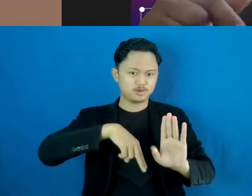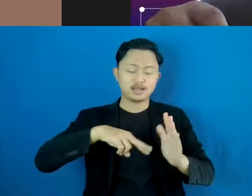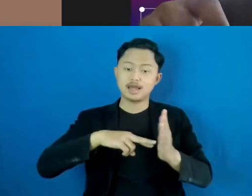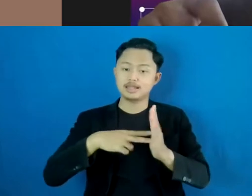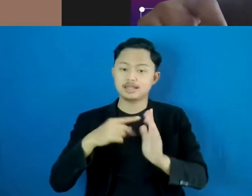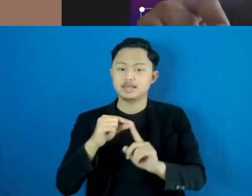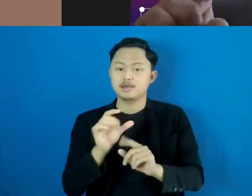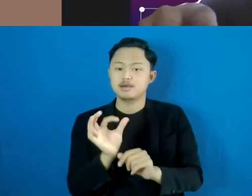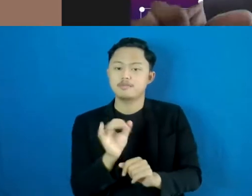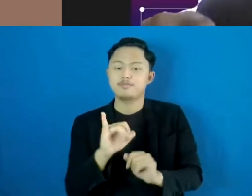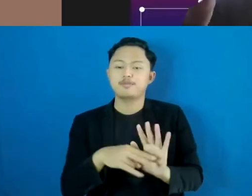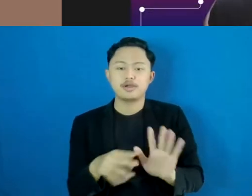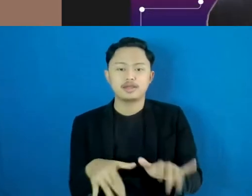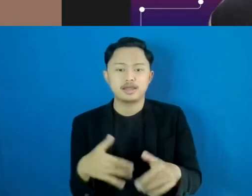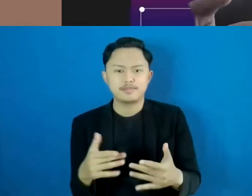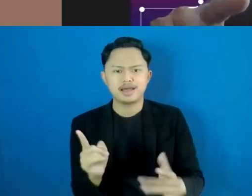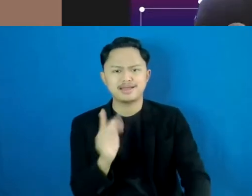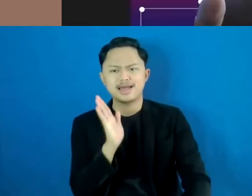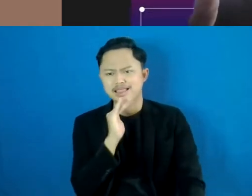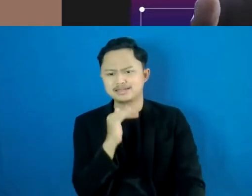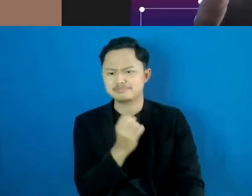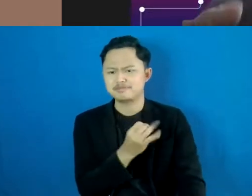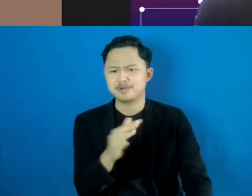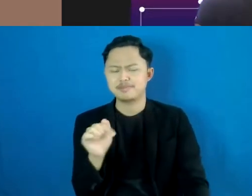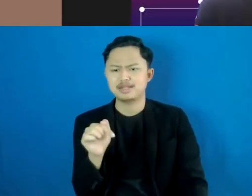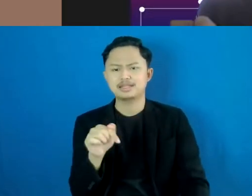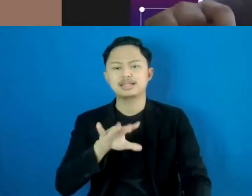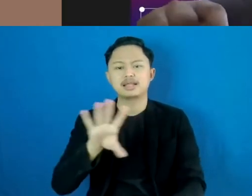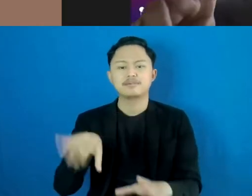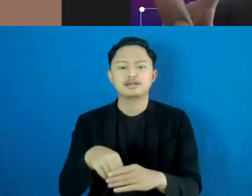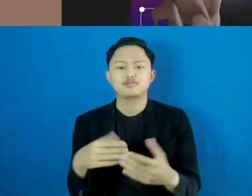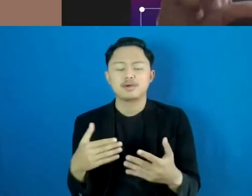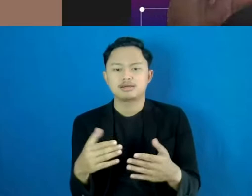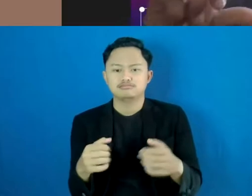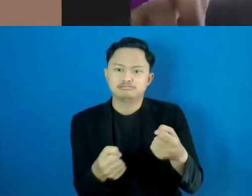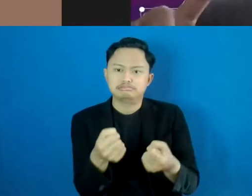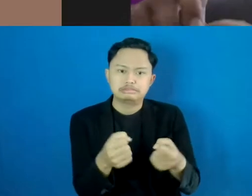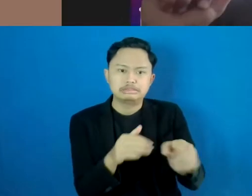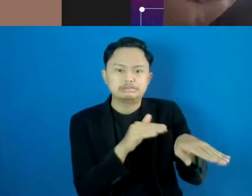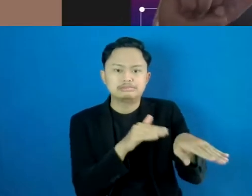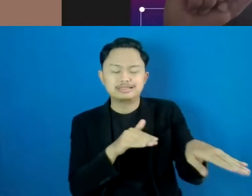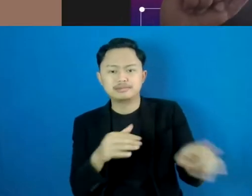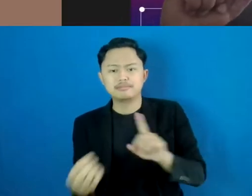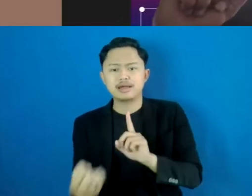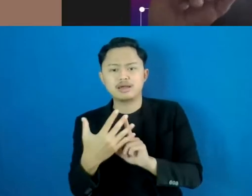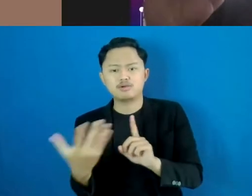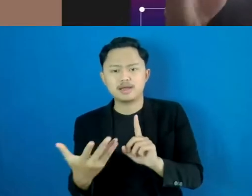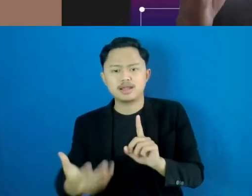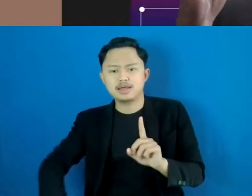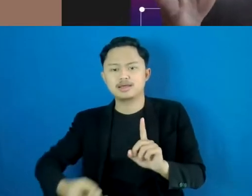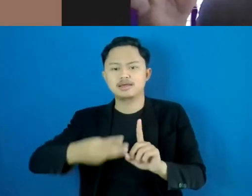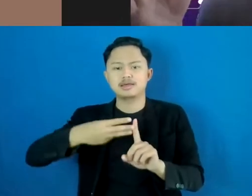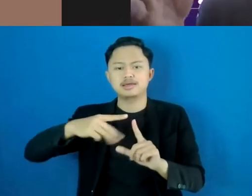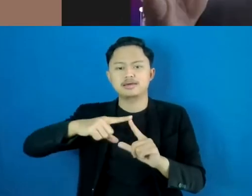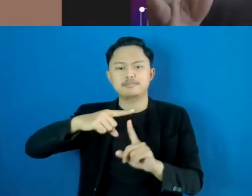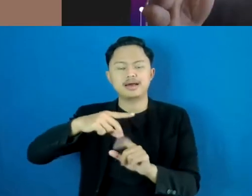these factors also, including traffic on the roads, will impact the battery performance. Number one, for a brand new day one bus.